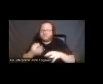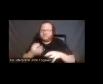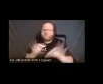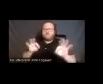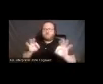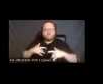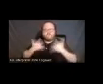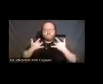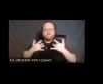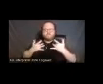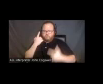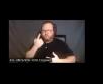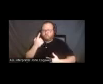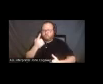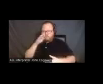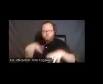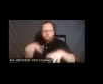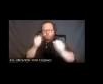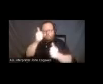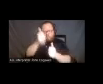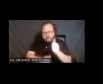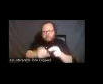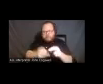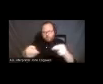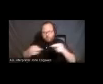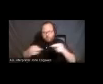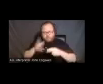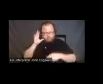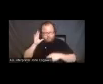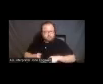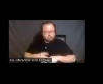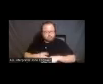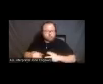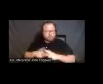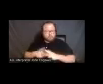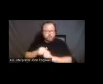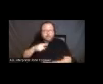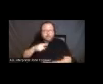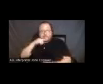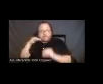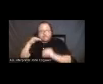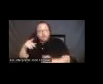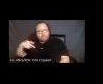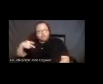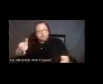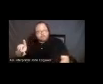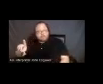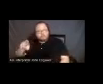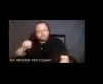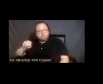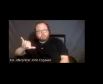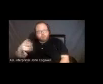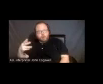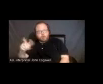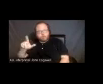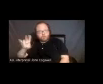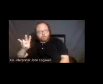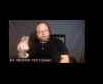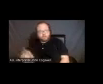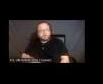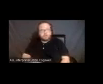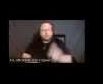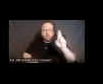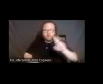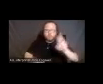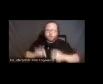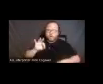one in each region, starting with the desert in Palm Desert on March 27th, Riverside at Fairmount